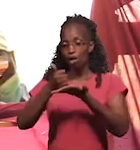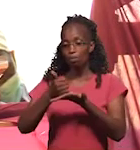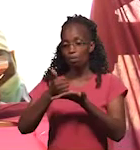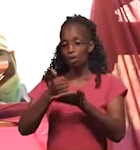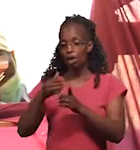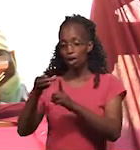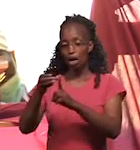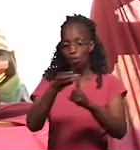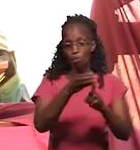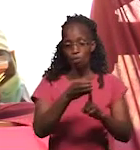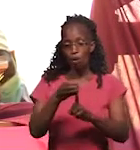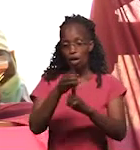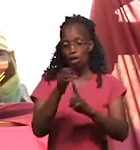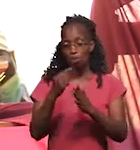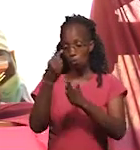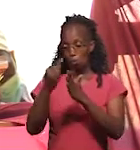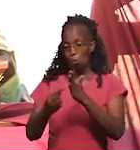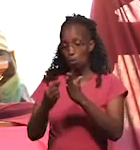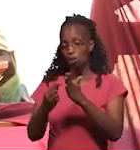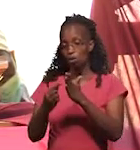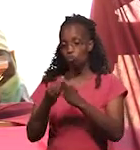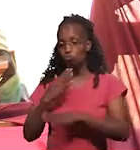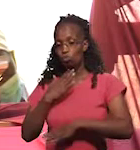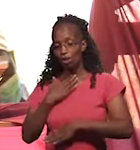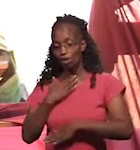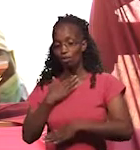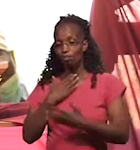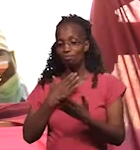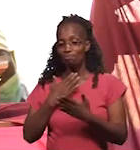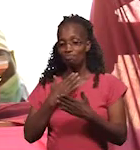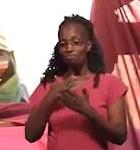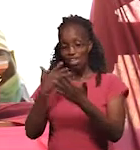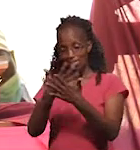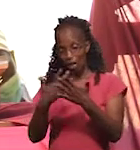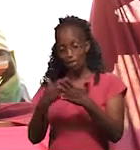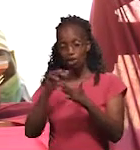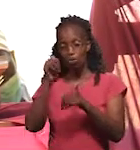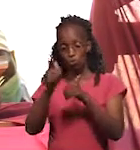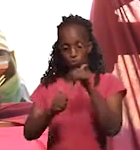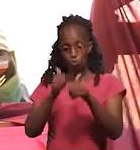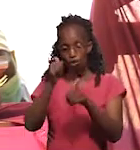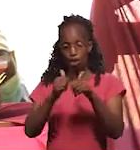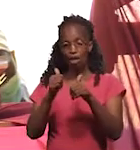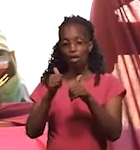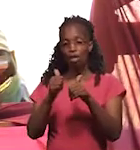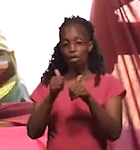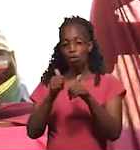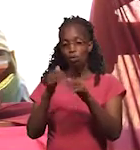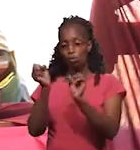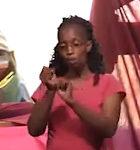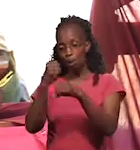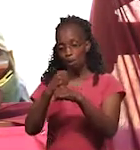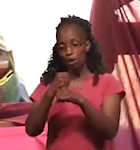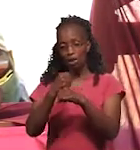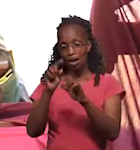acquire that which we want. And it is something that you make it a virtue by the virtue